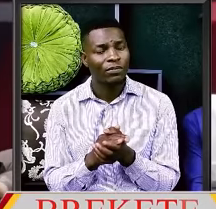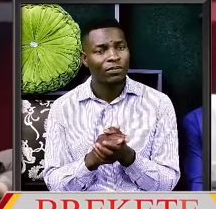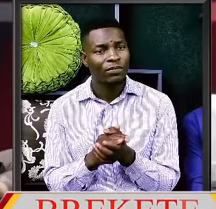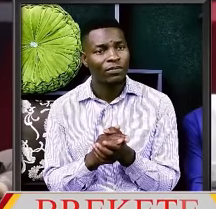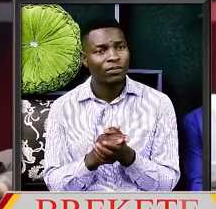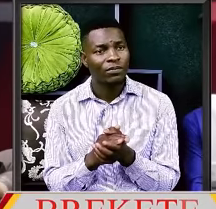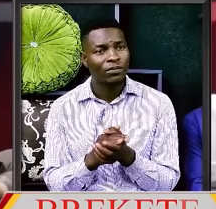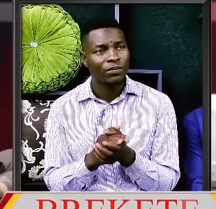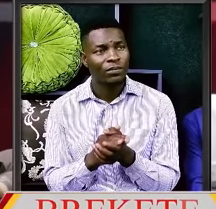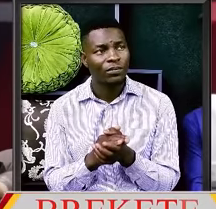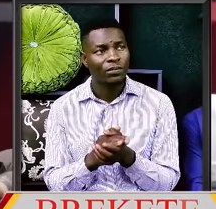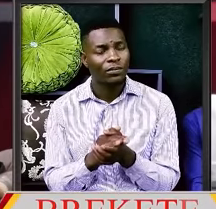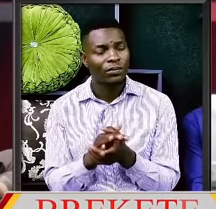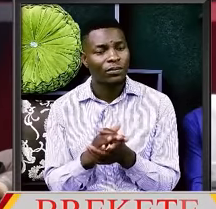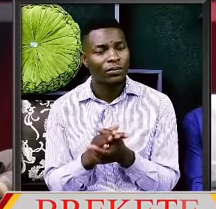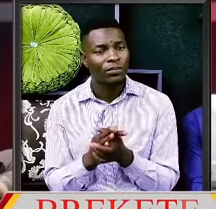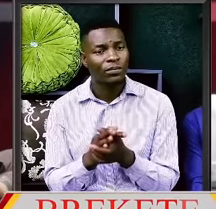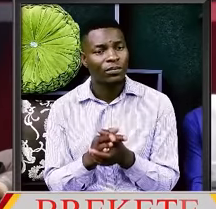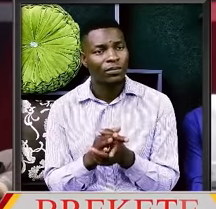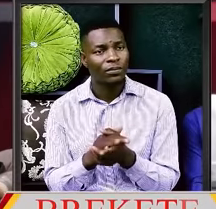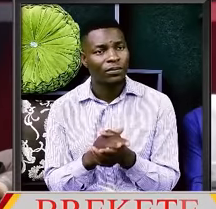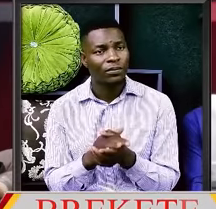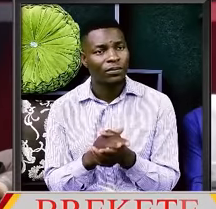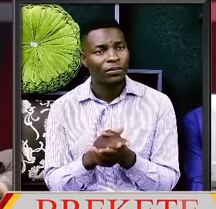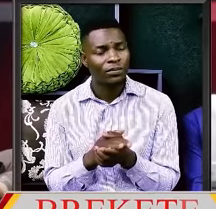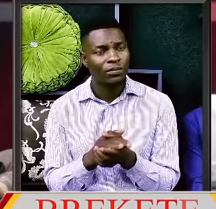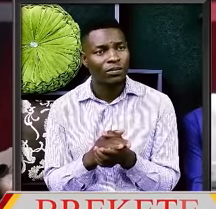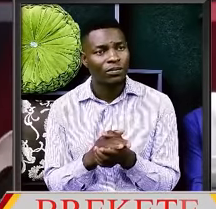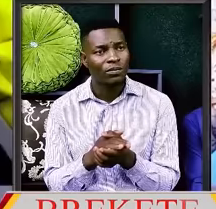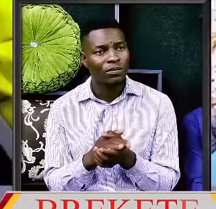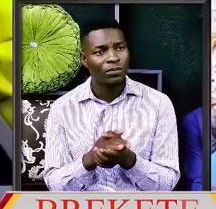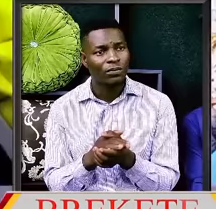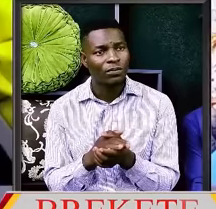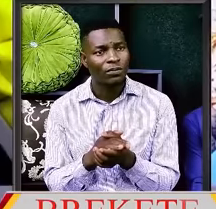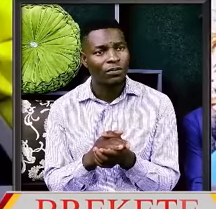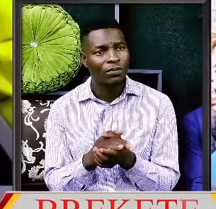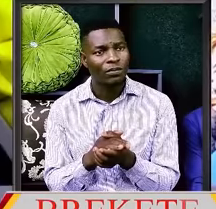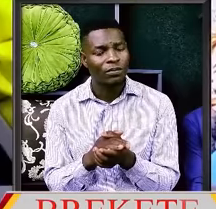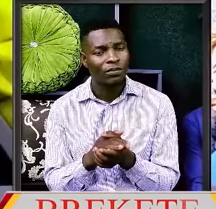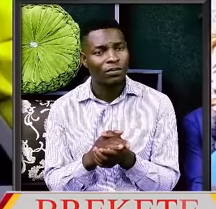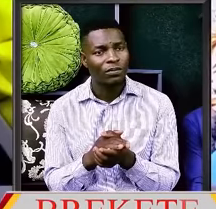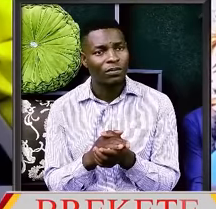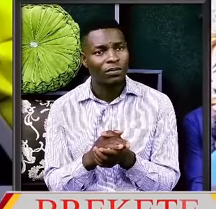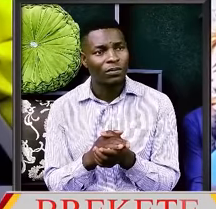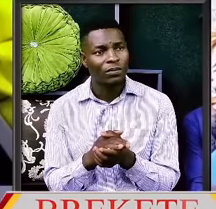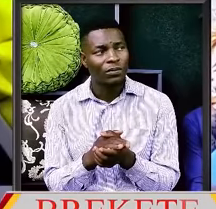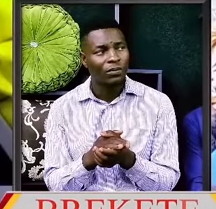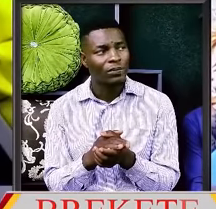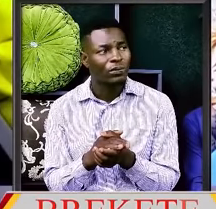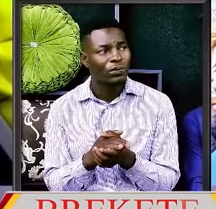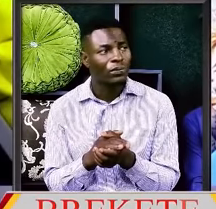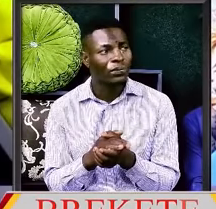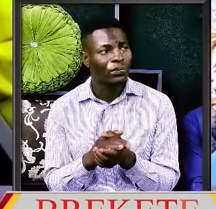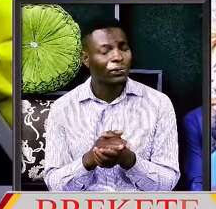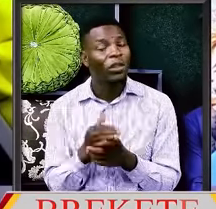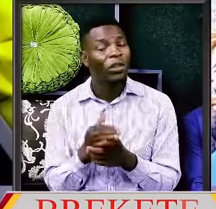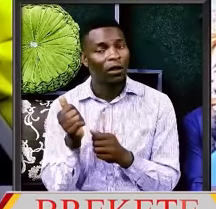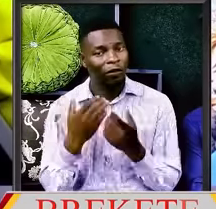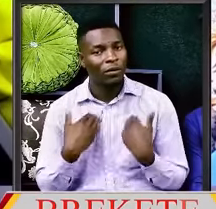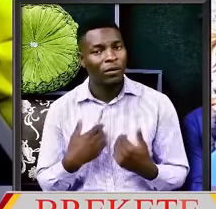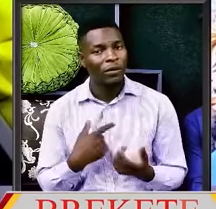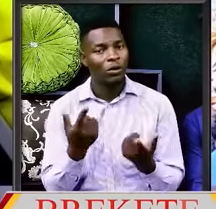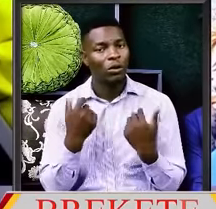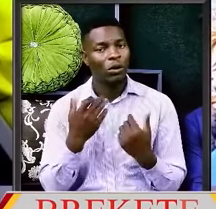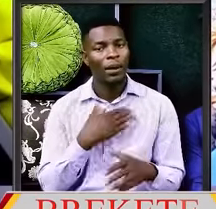wife as well as everybody that was involved. They asked them, everybody said their own involvement in this case.